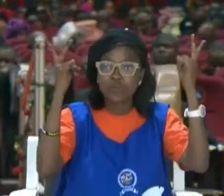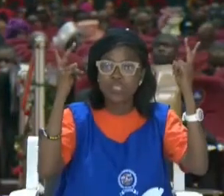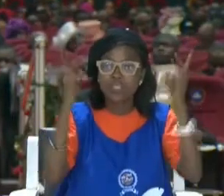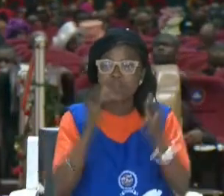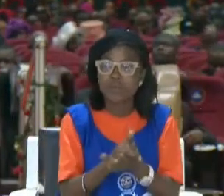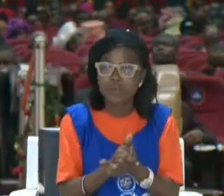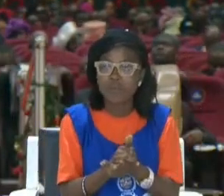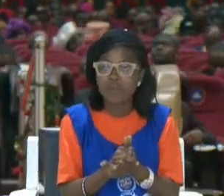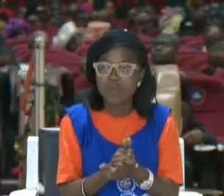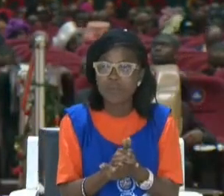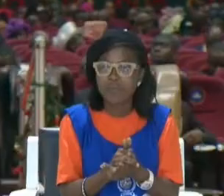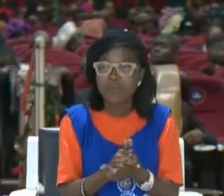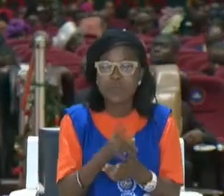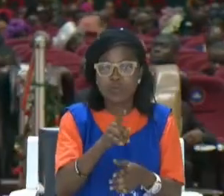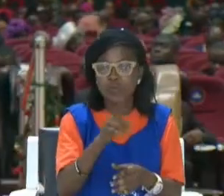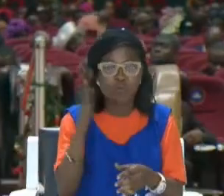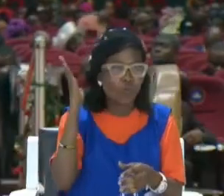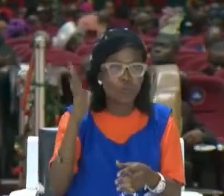You don't want to miss that.